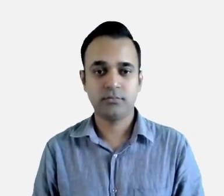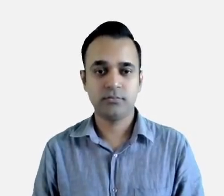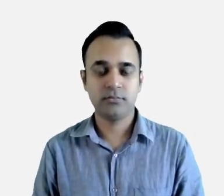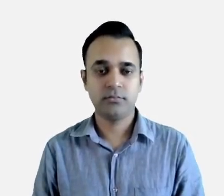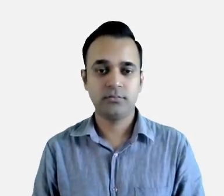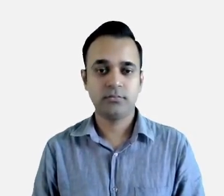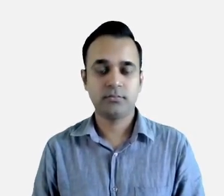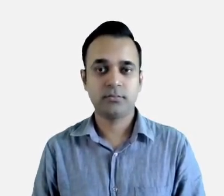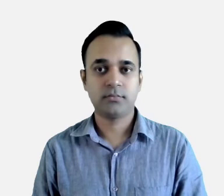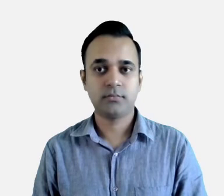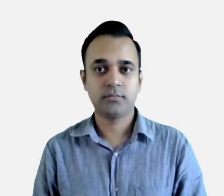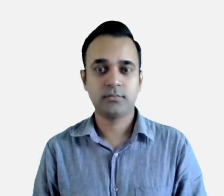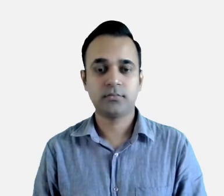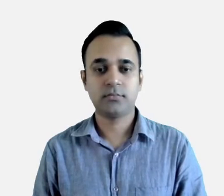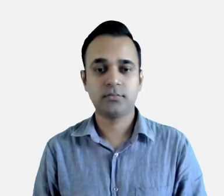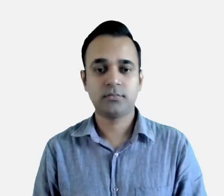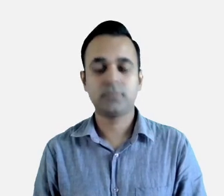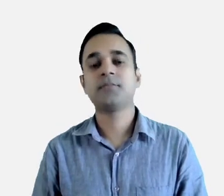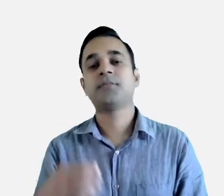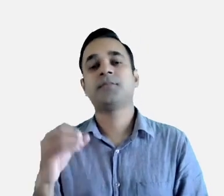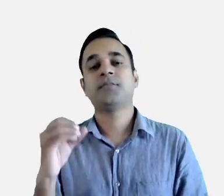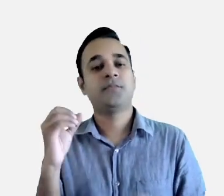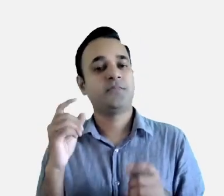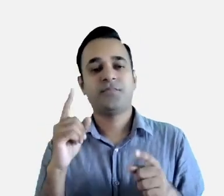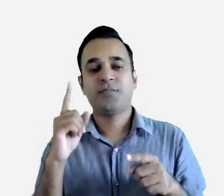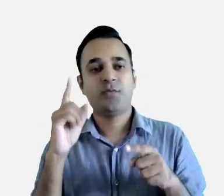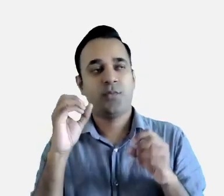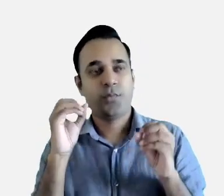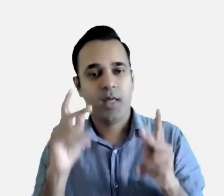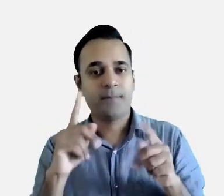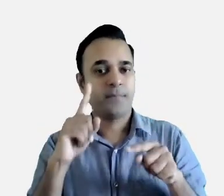Okay, we cannot hear Fabio. No, we cannot.